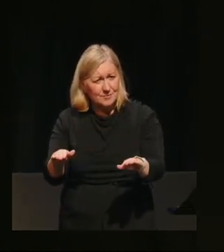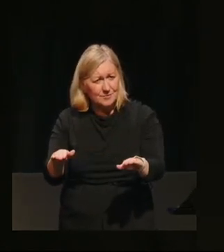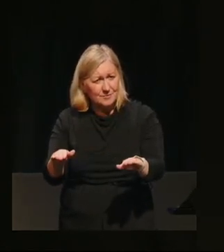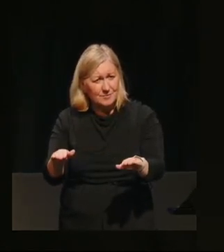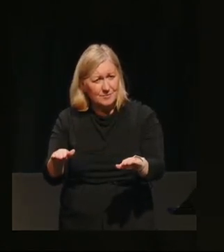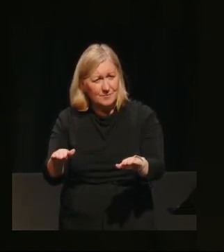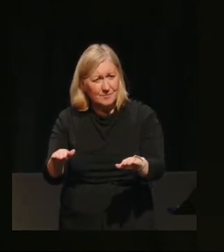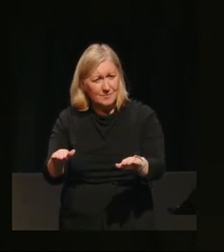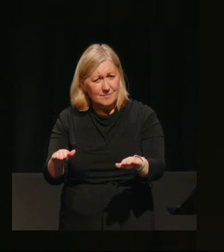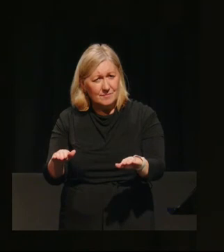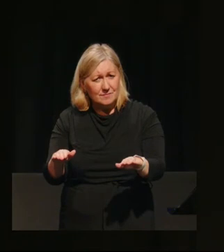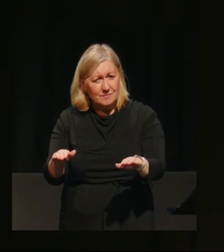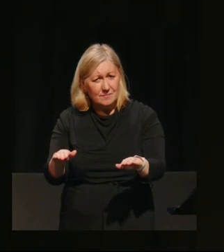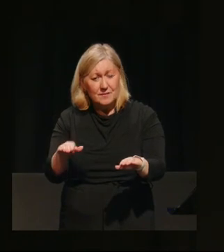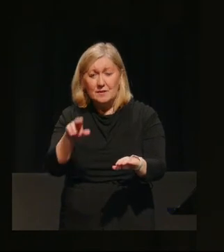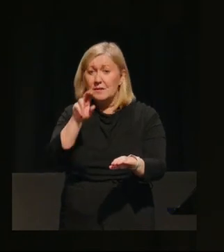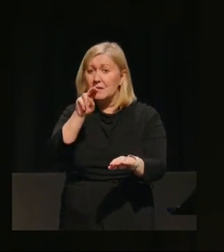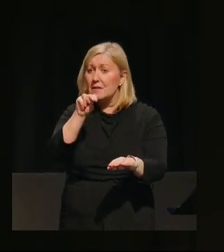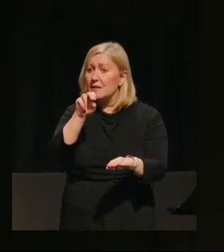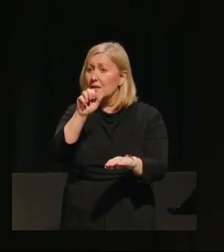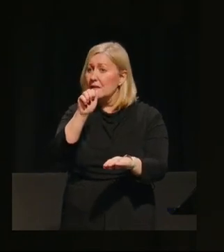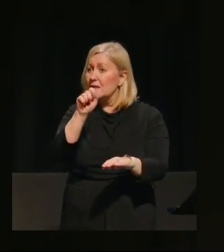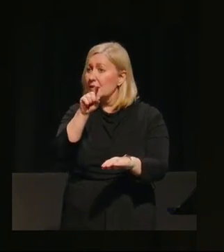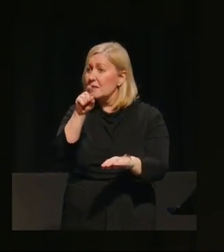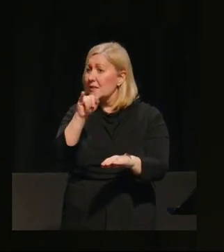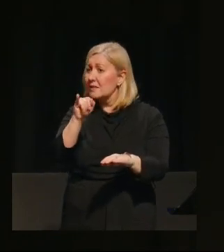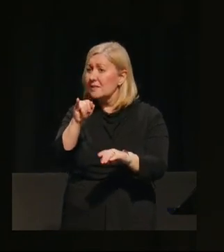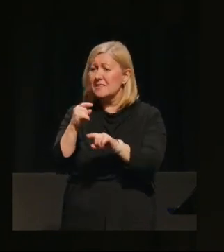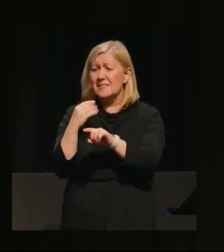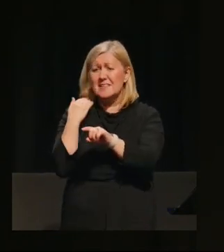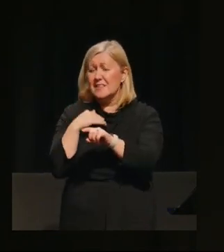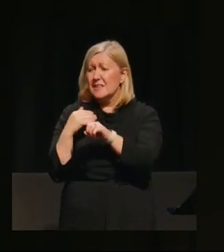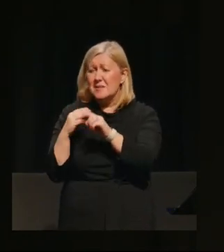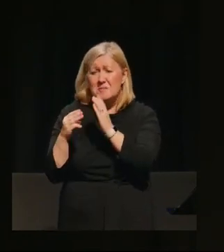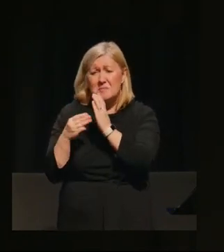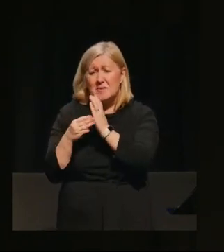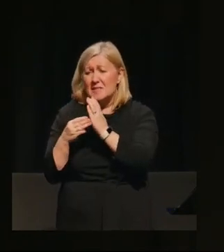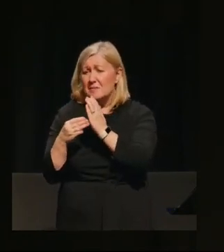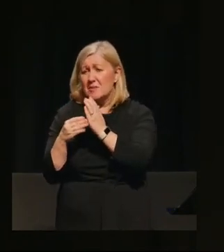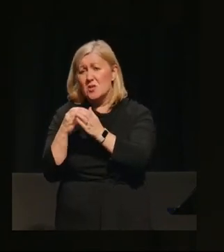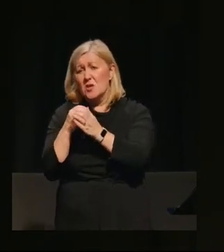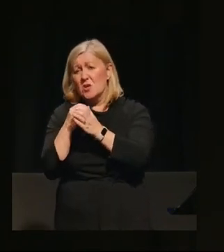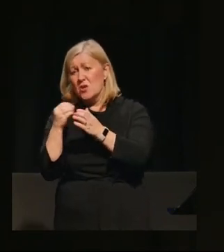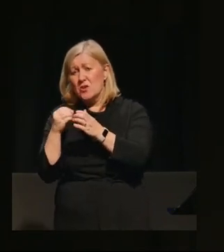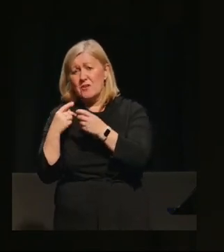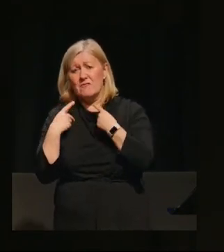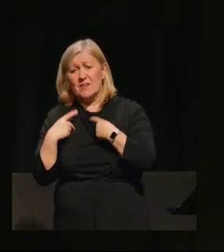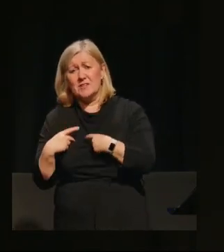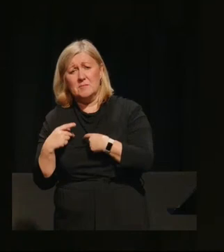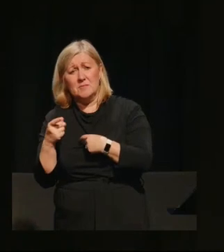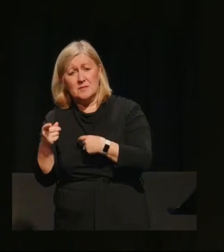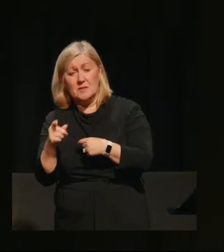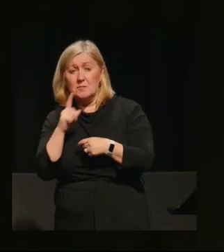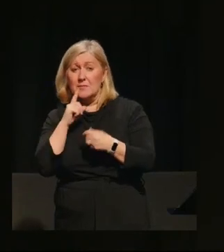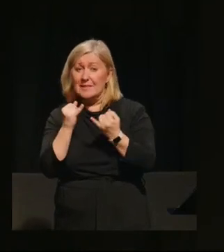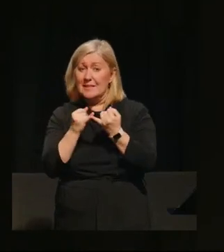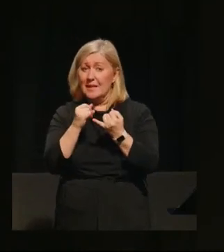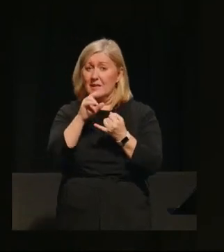The Nazis also murdered millions of other victims. But, as Elie Wiesel reminds